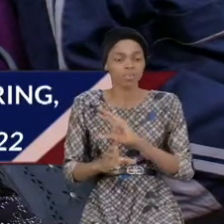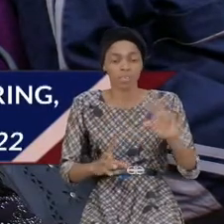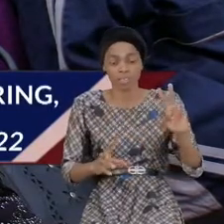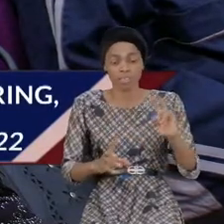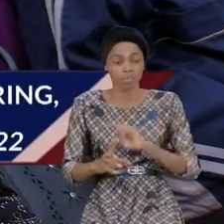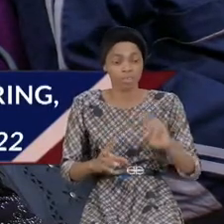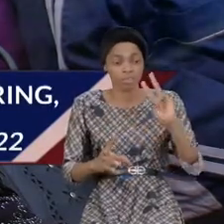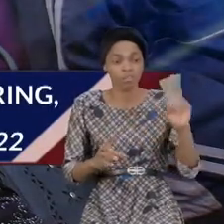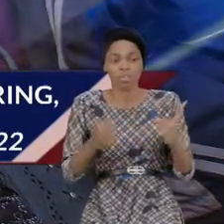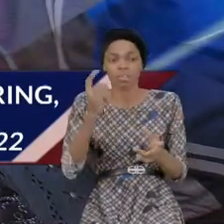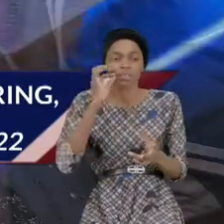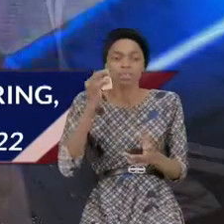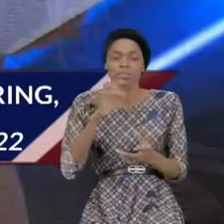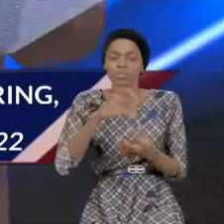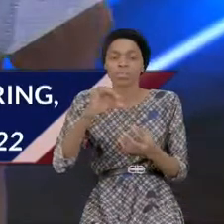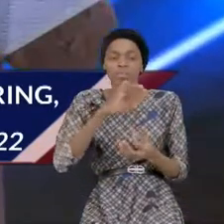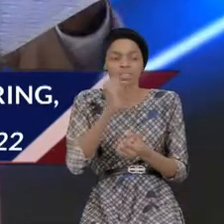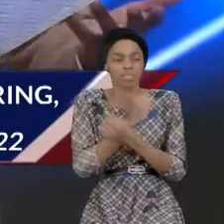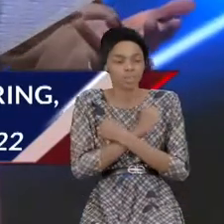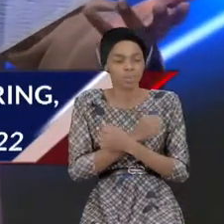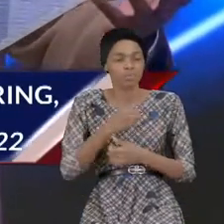love, joy, peace,